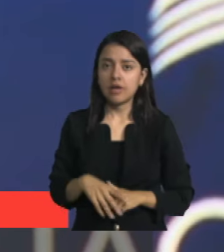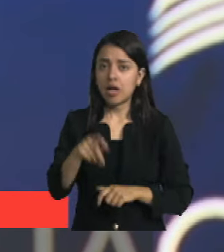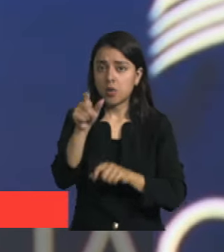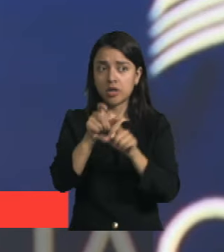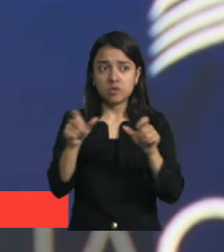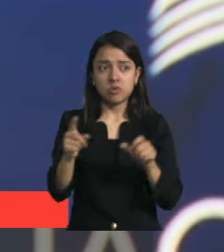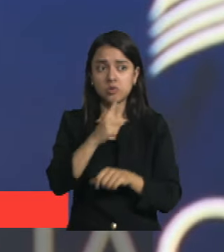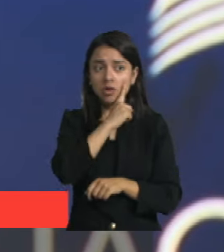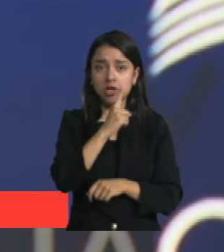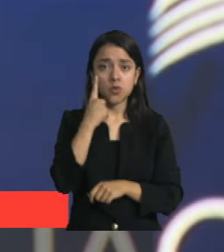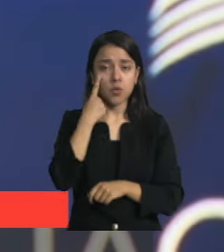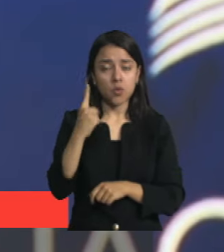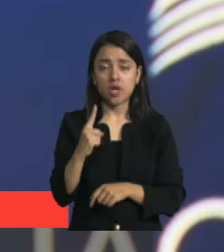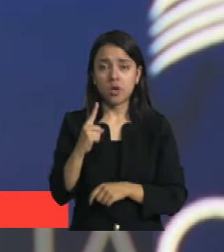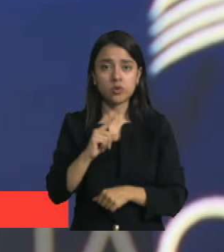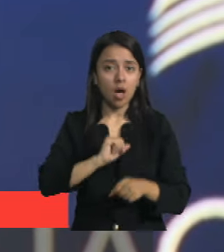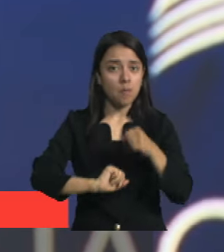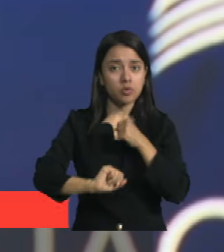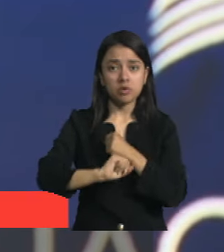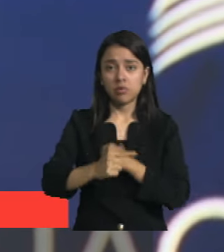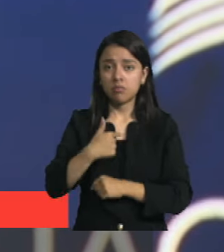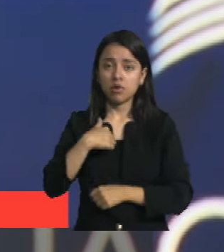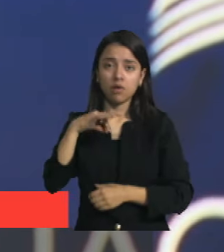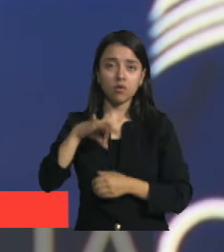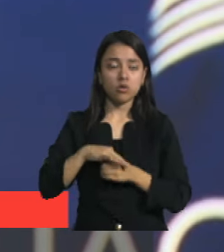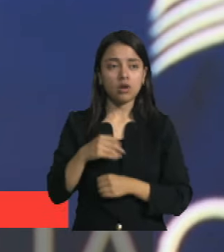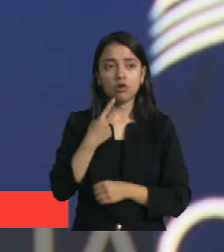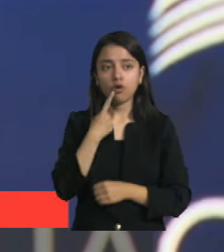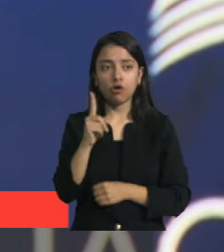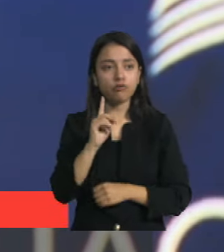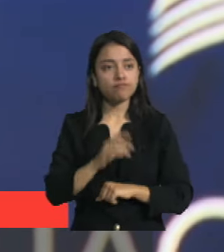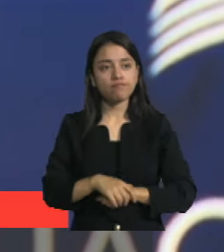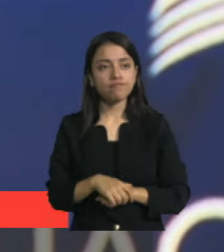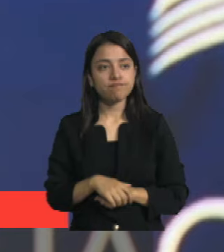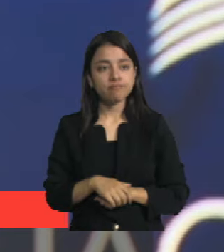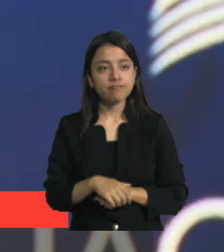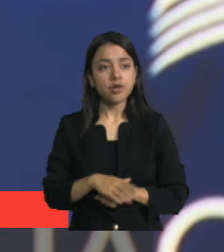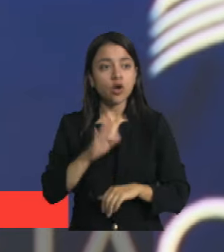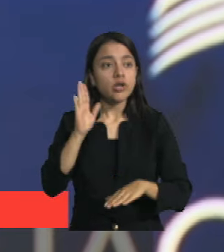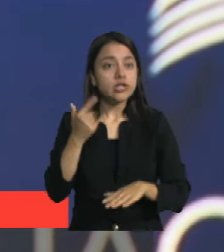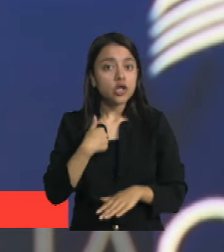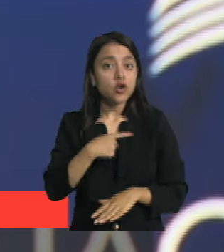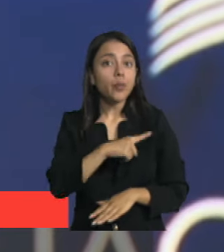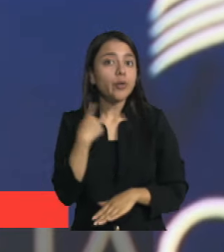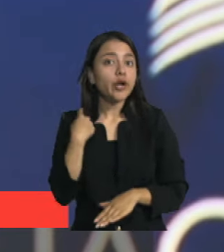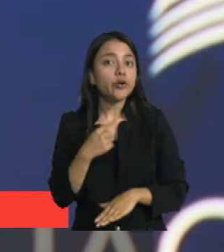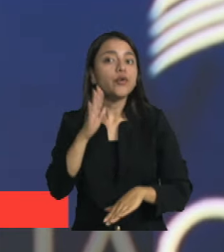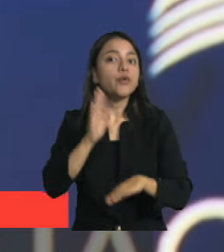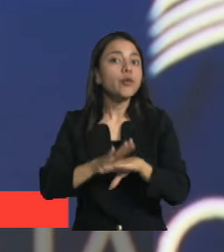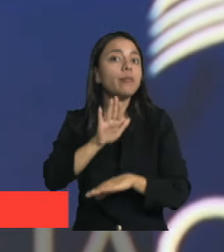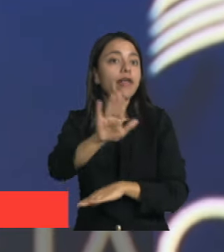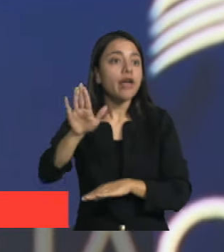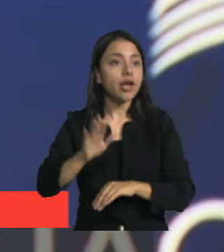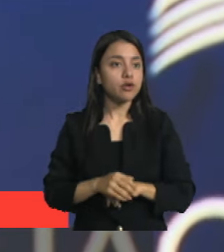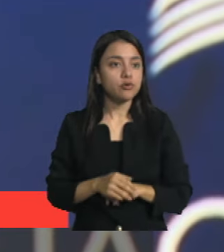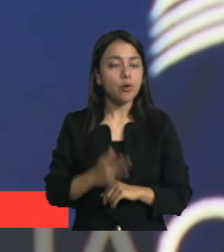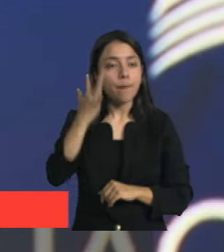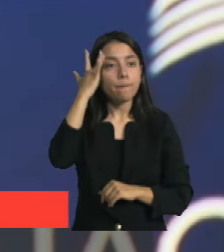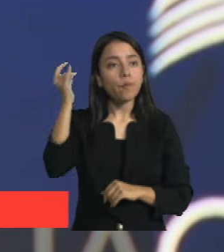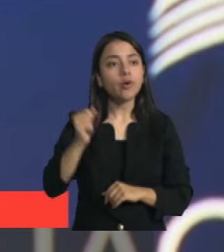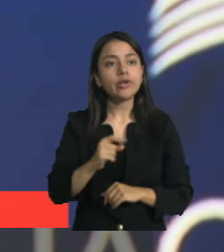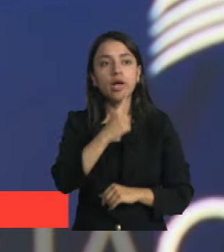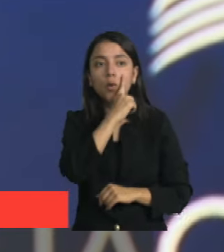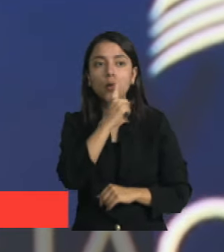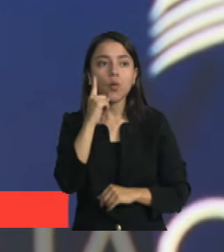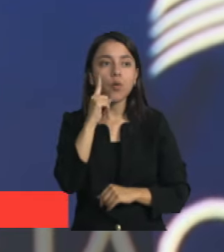who happen to be Jewish. I don't know, do they know what the hell is happening? If I don't win this election, and the Jewish